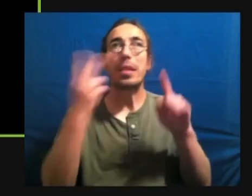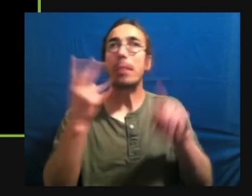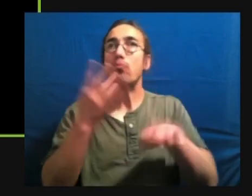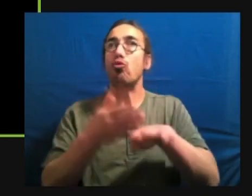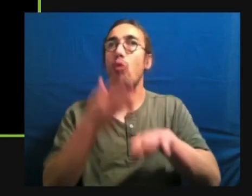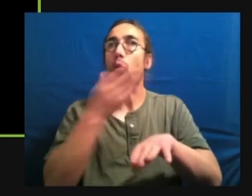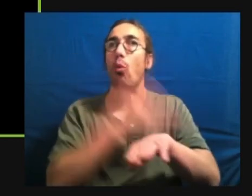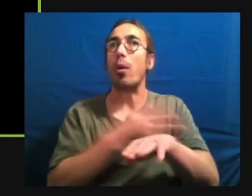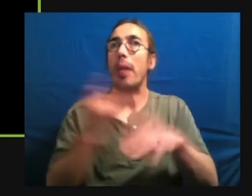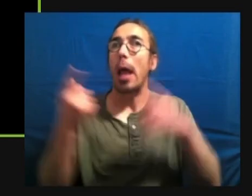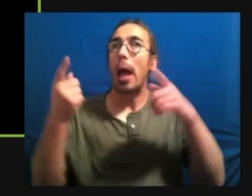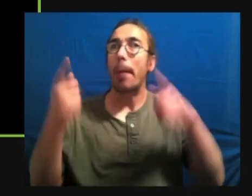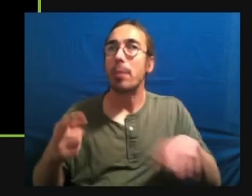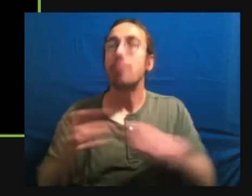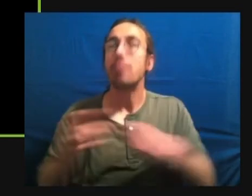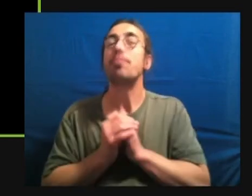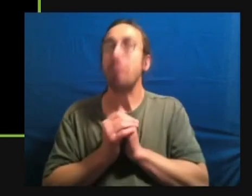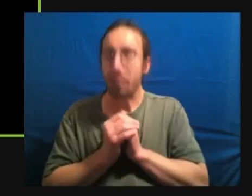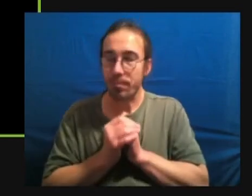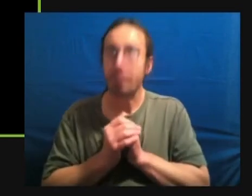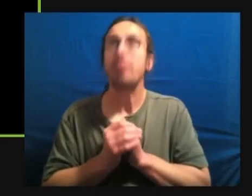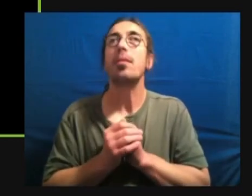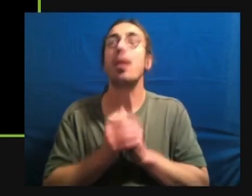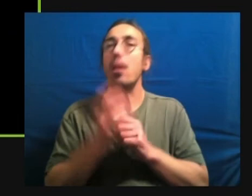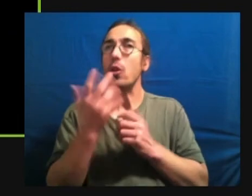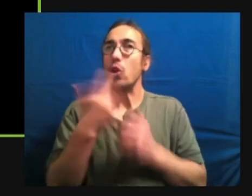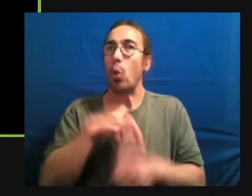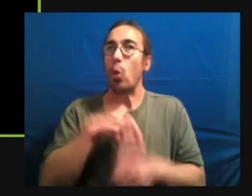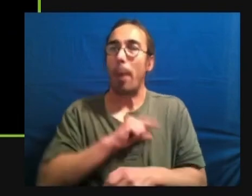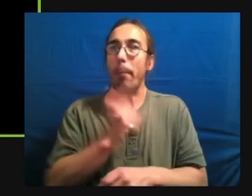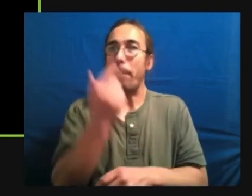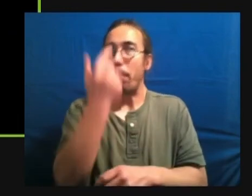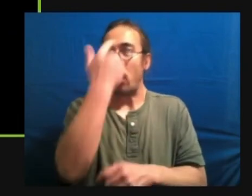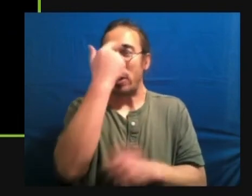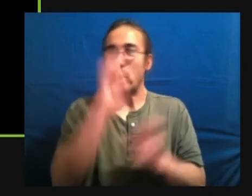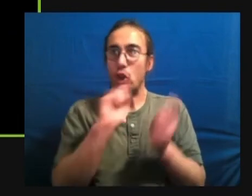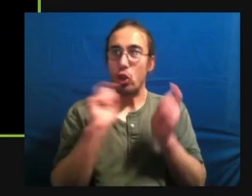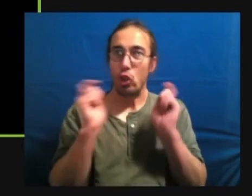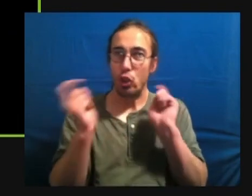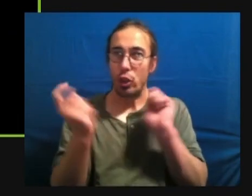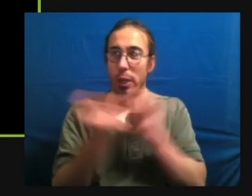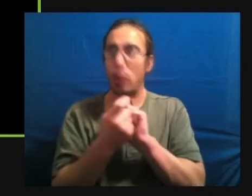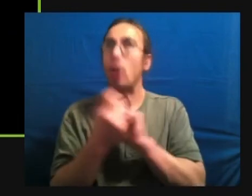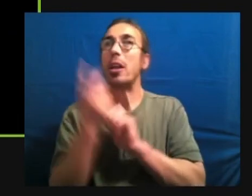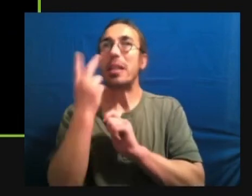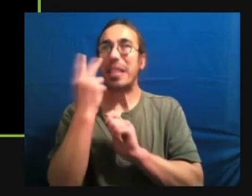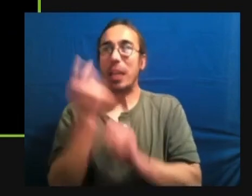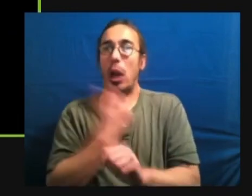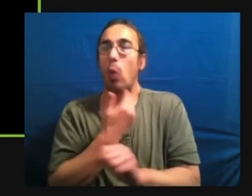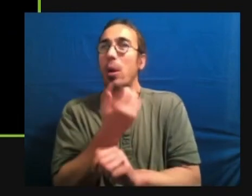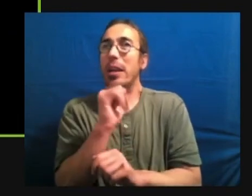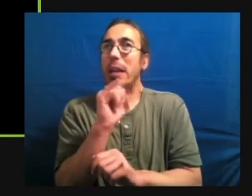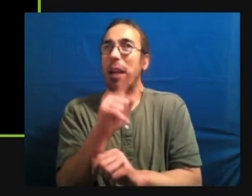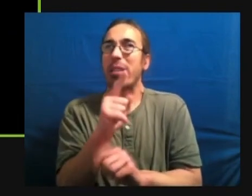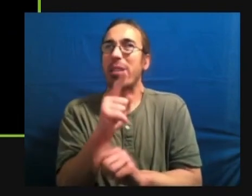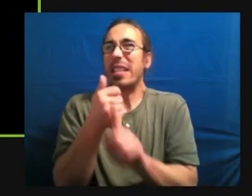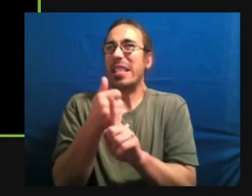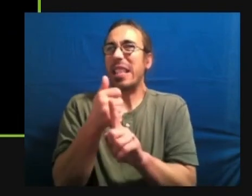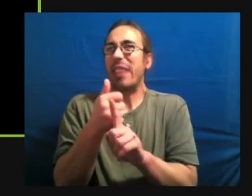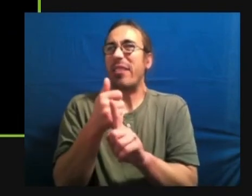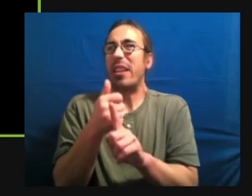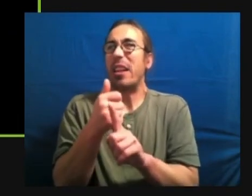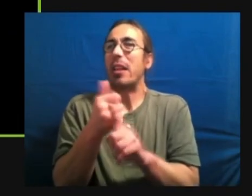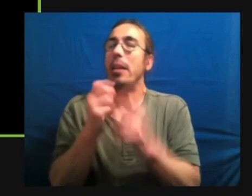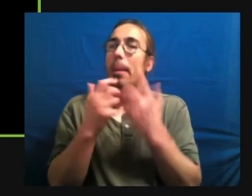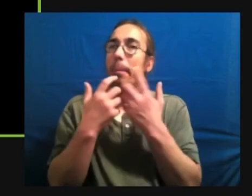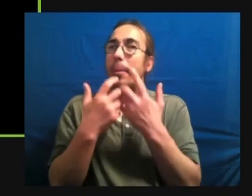our participation and invested in something, so our brains begin to shift to seeing our identity as one of being a cog in a machine that destroys the